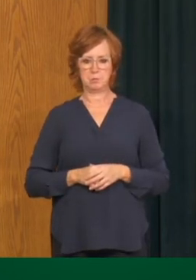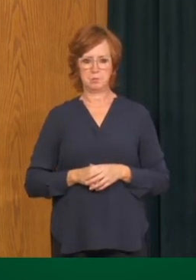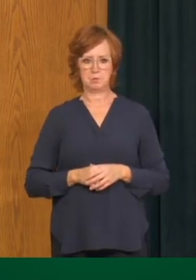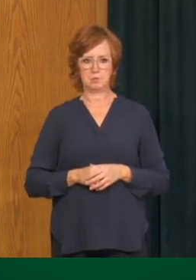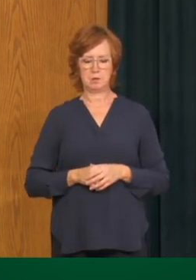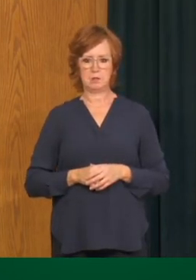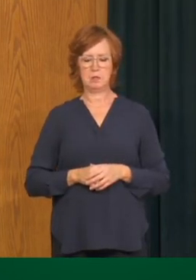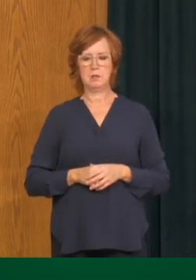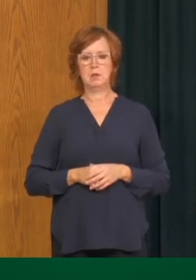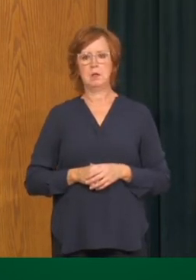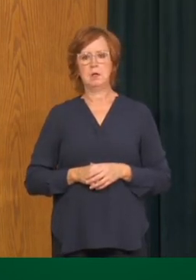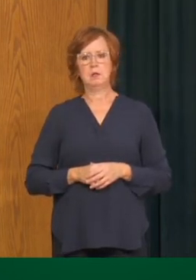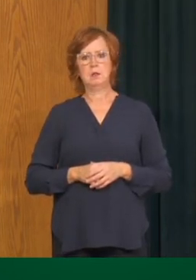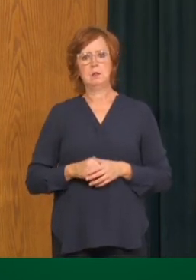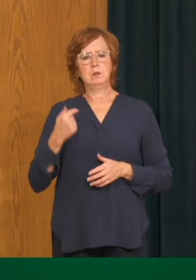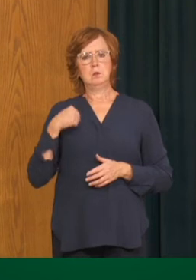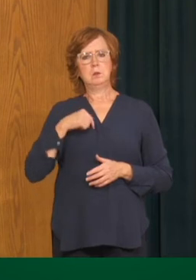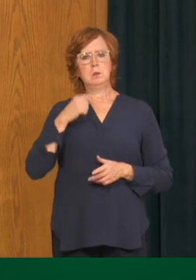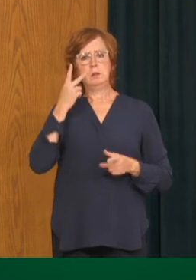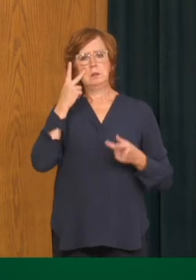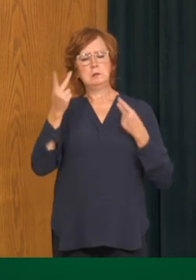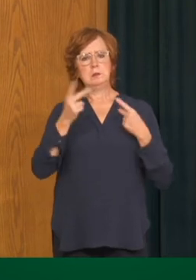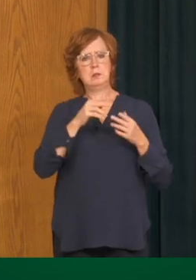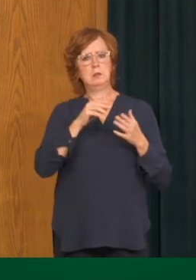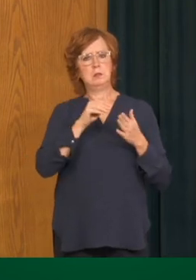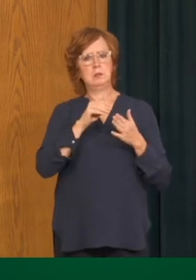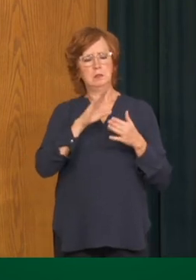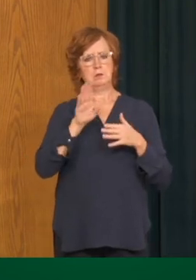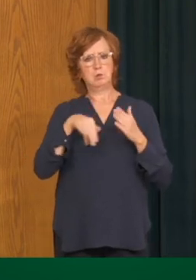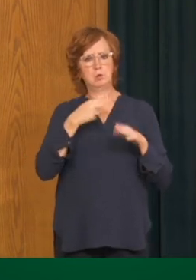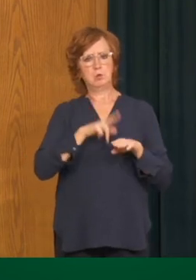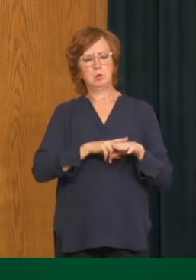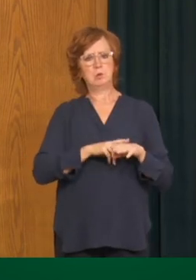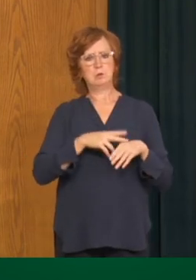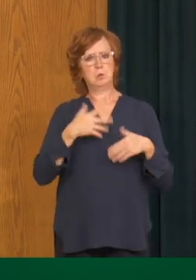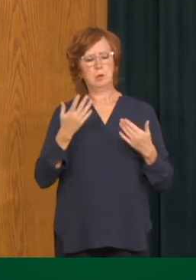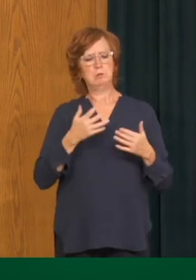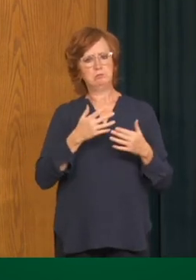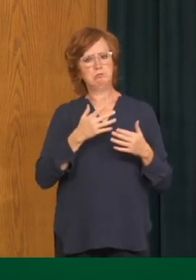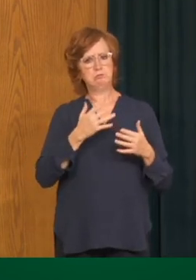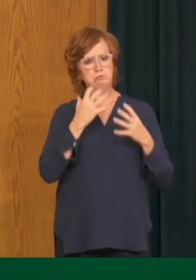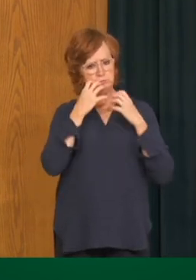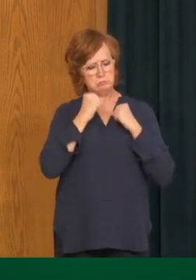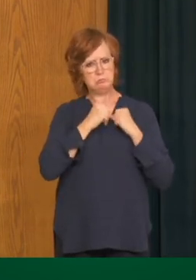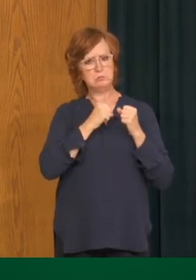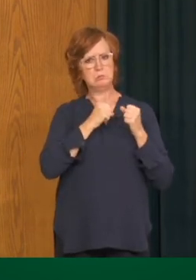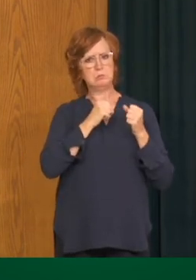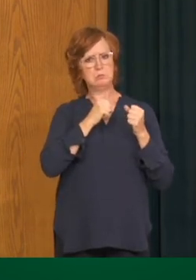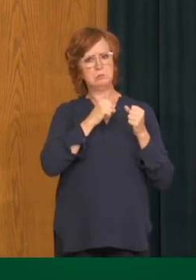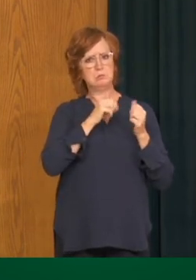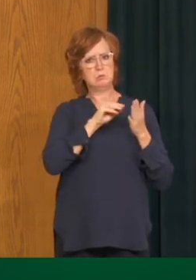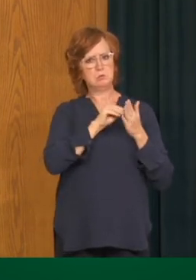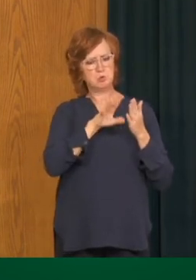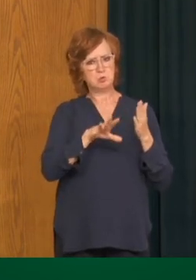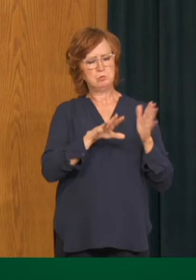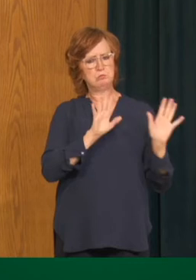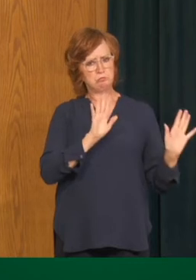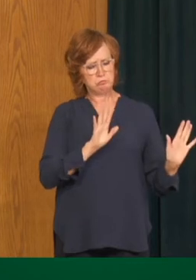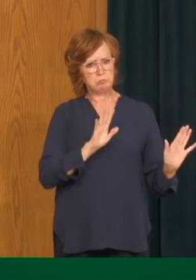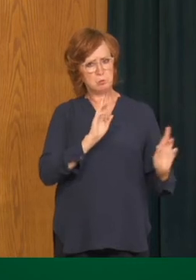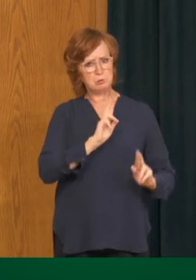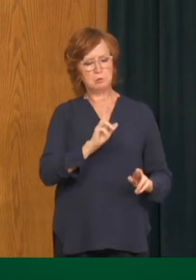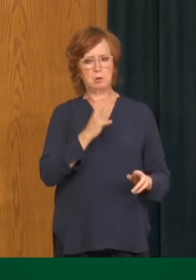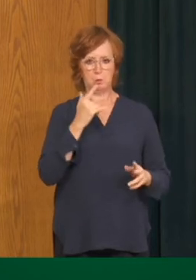schools because our children are going to school. It's a concern because it's a large sector, and those are all valid points. But at the end of the